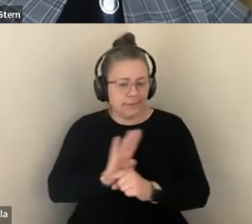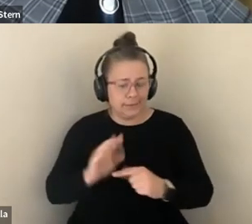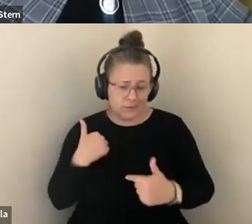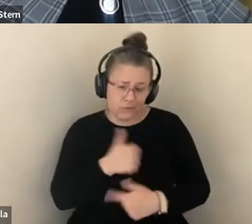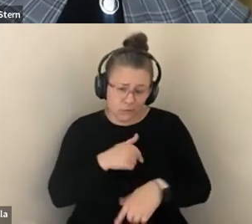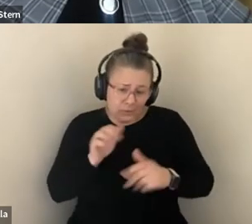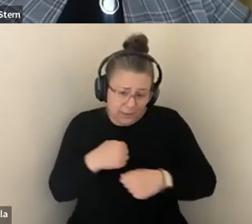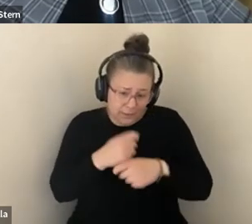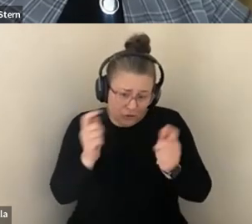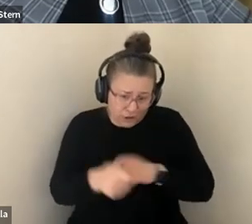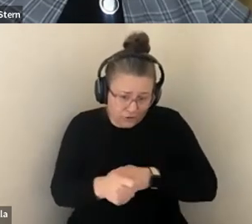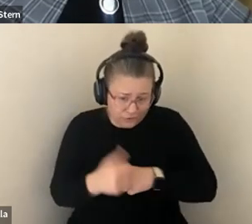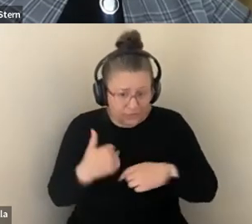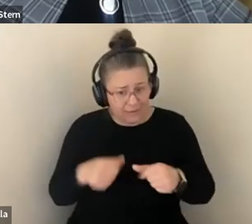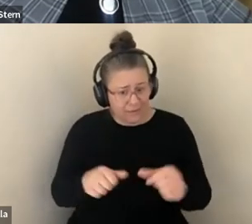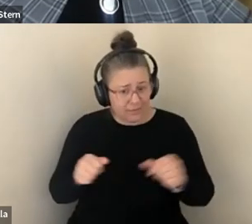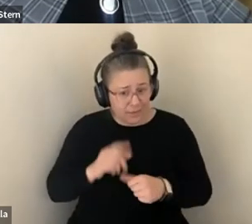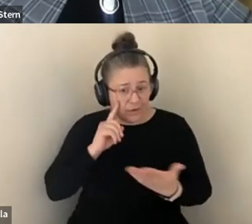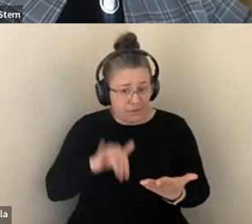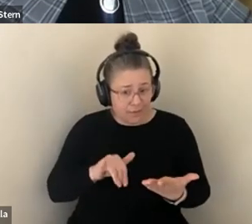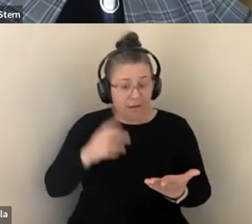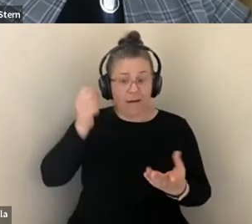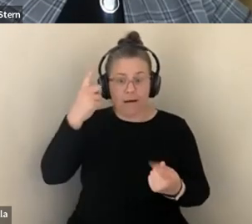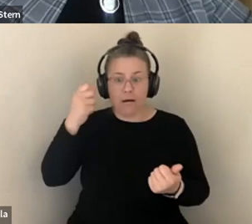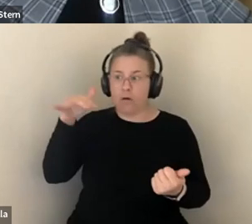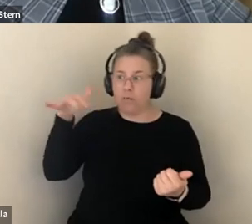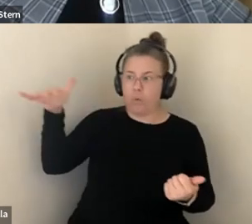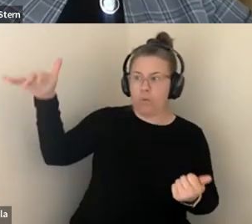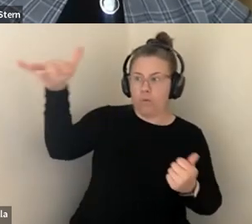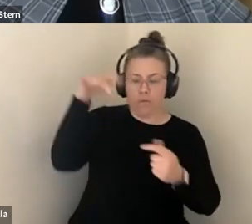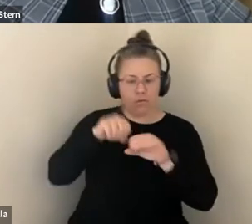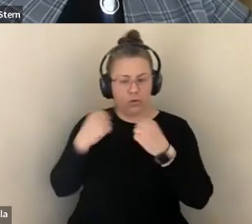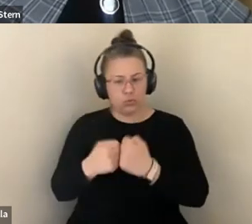to allow that to happen, but the social structure needs to exist to support that.